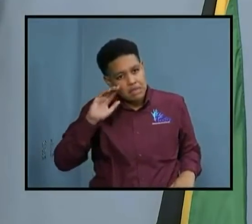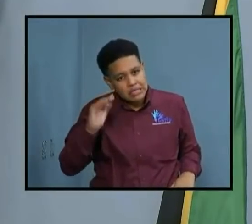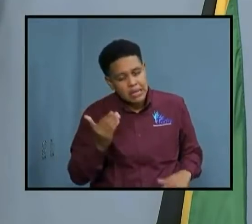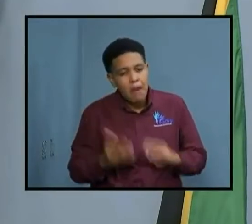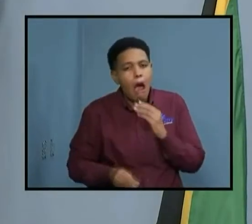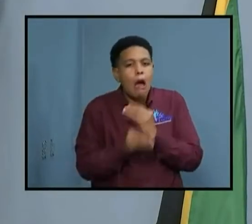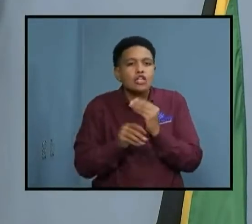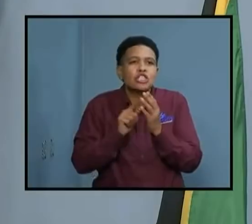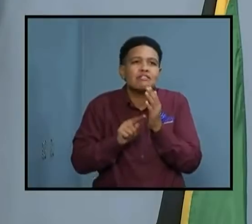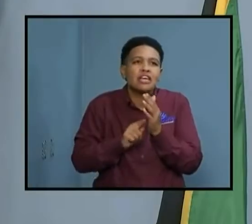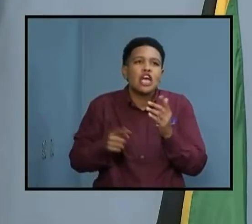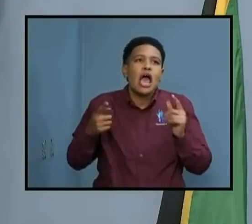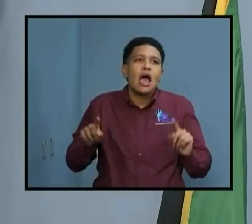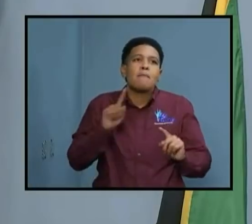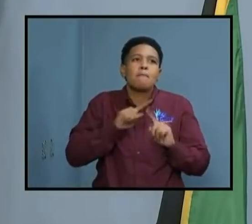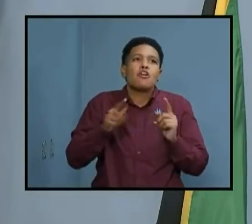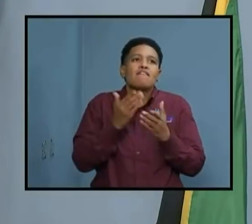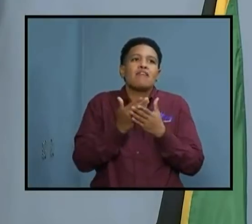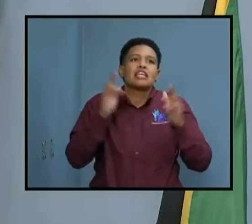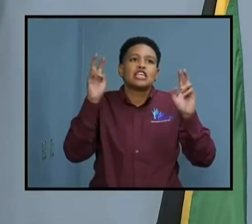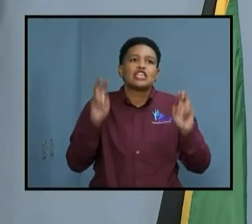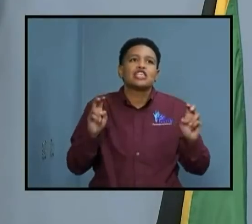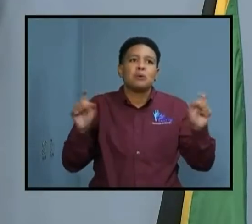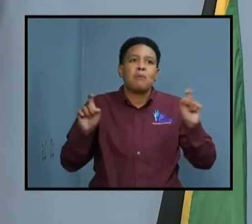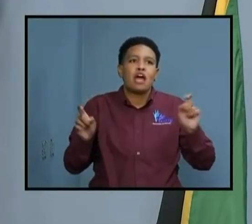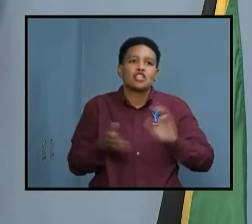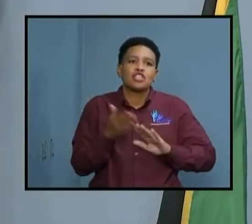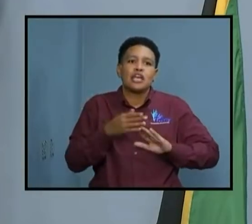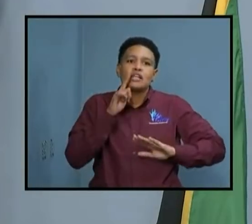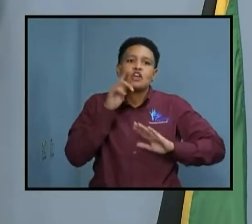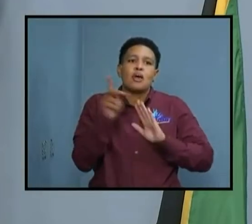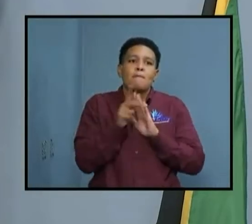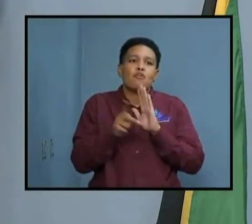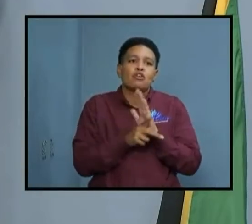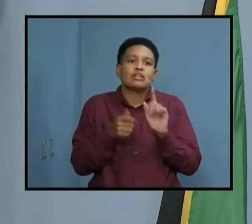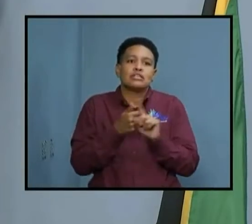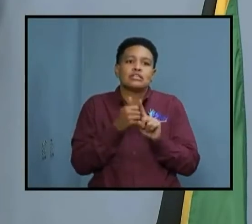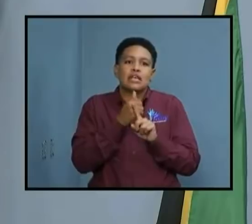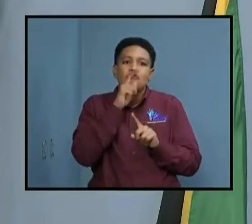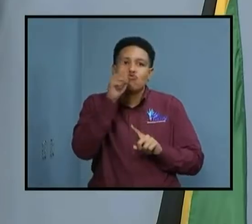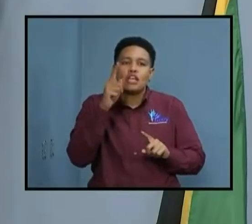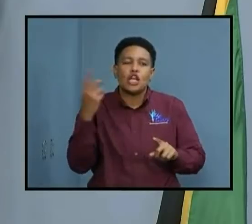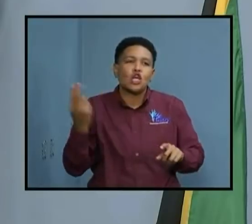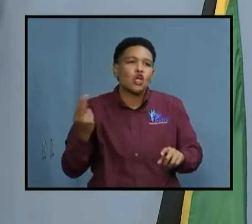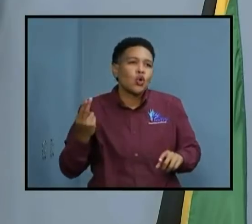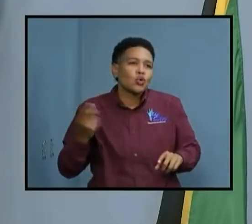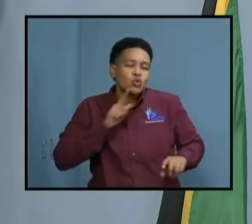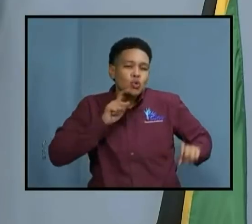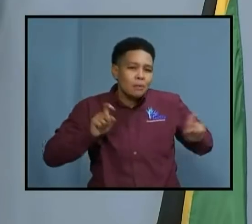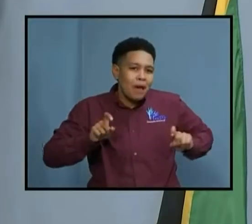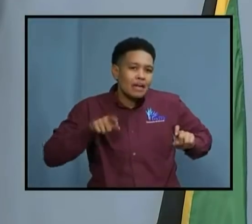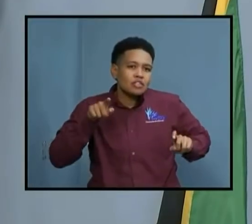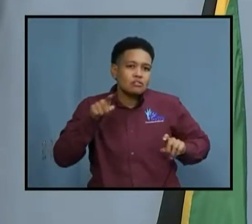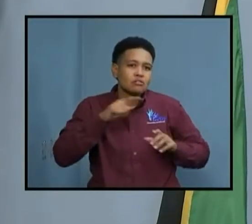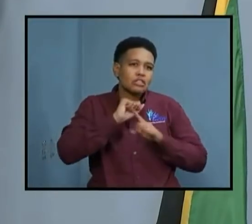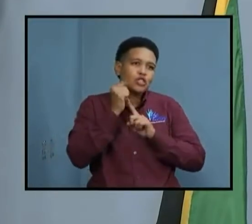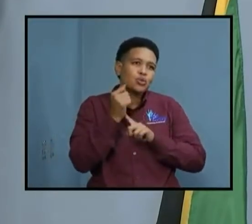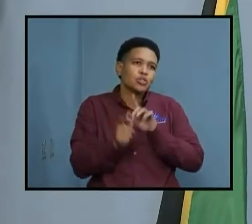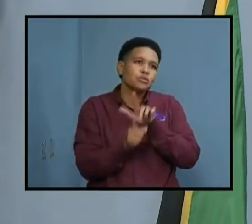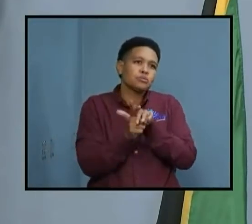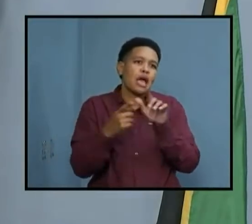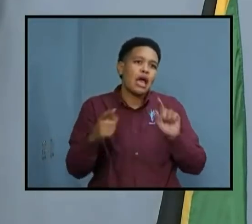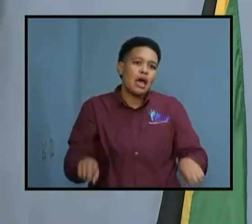But the fact is the matter is being dealt with, and there is a protocol that is used to deal with those